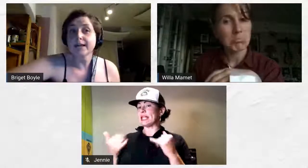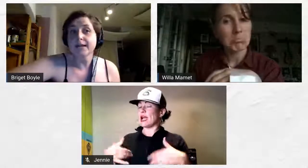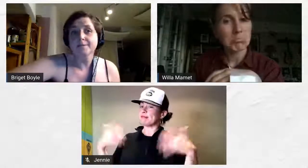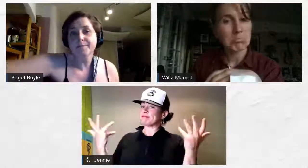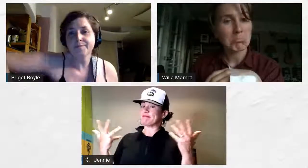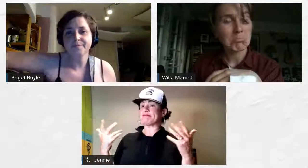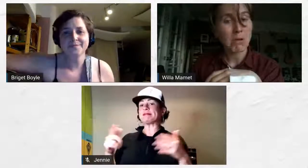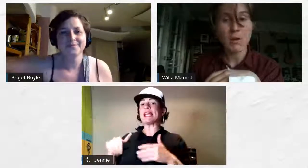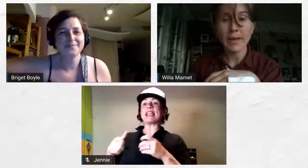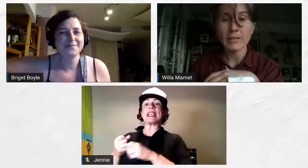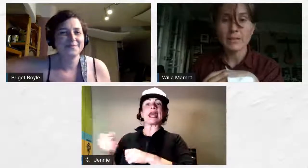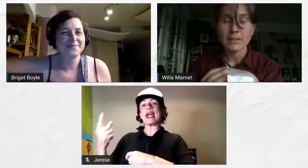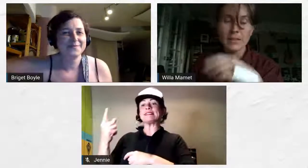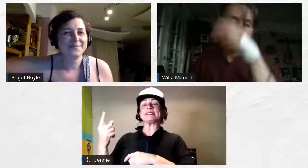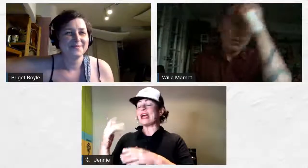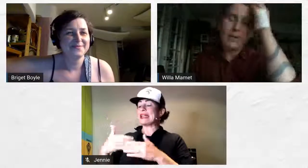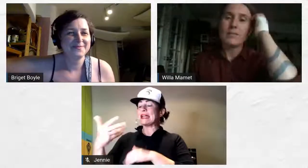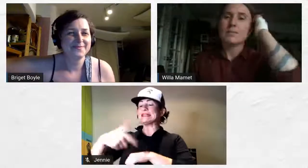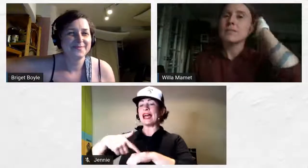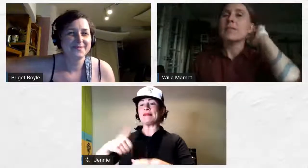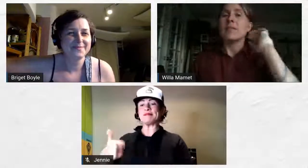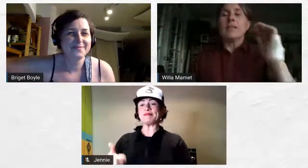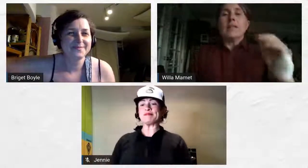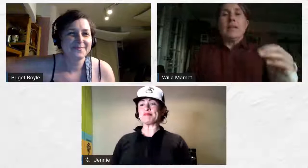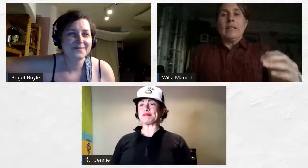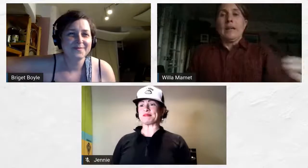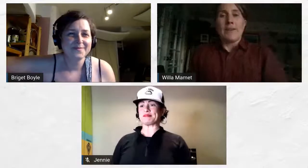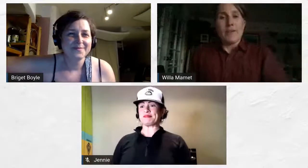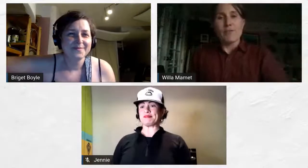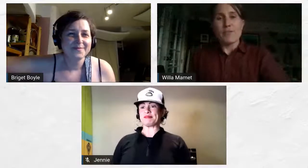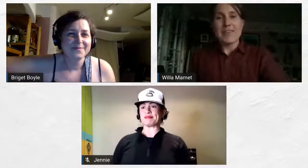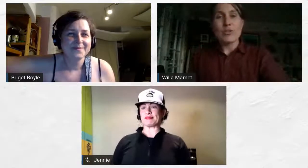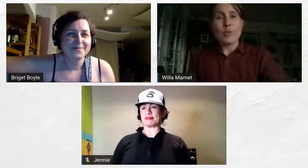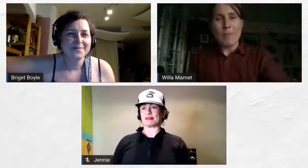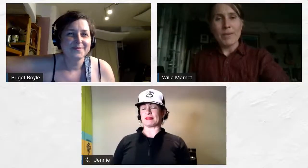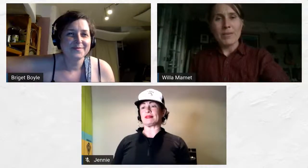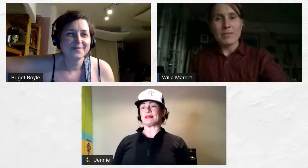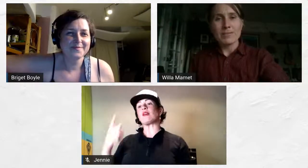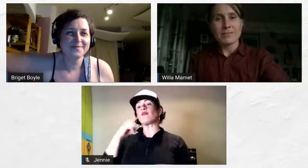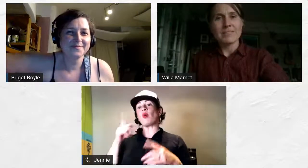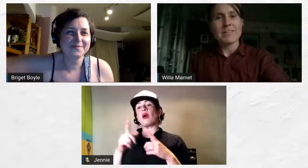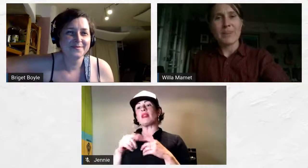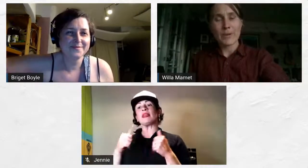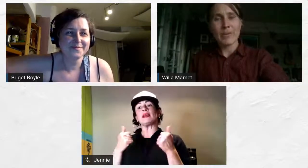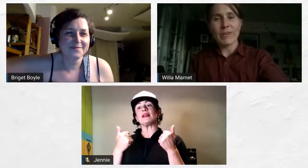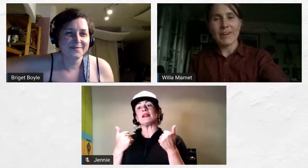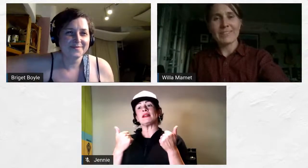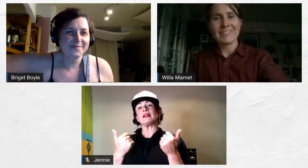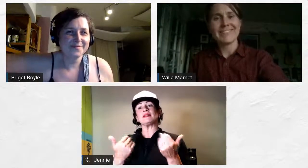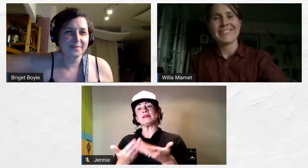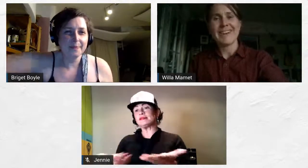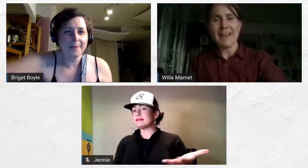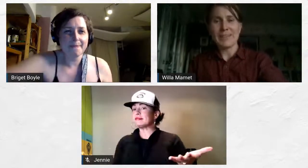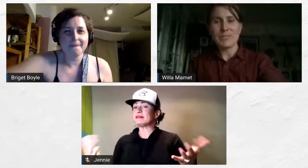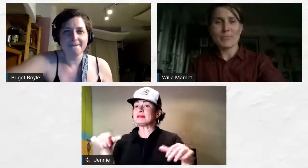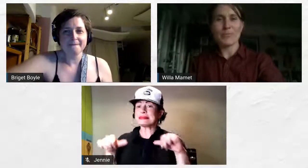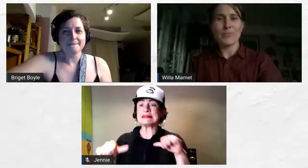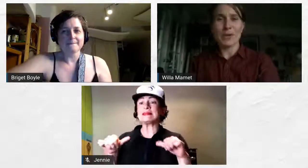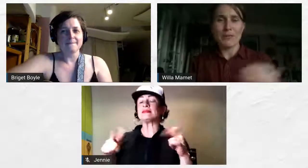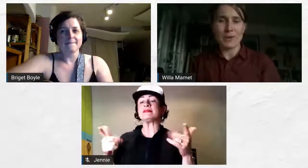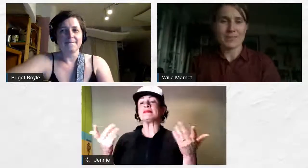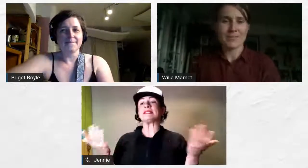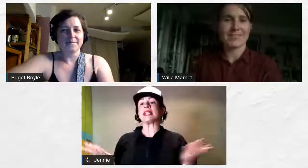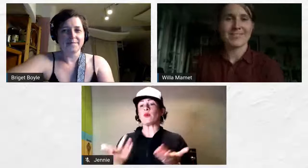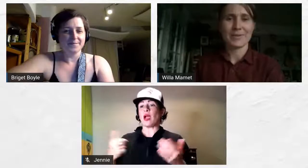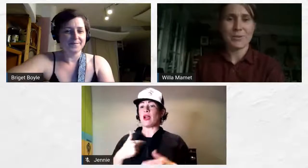next time. Okay. Well, for the intrepid, here we are. I Need Space's